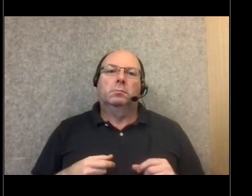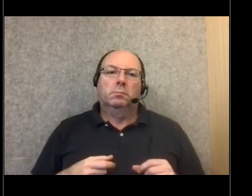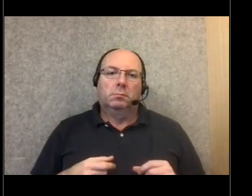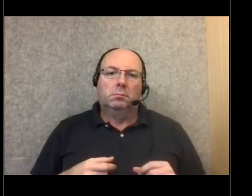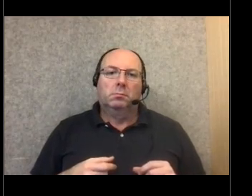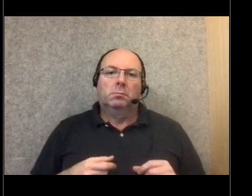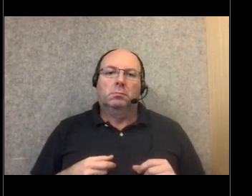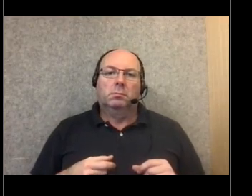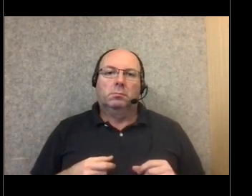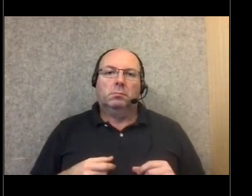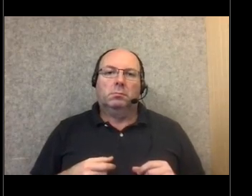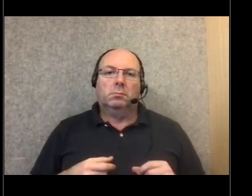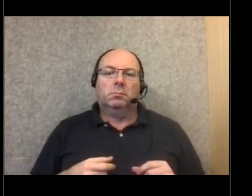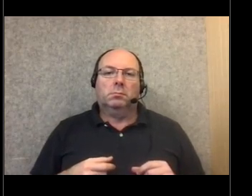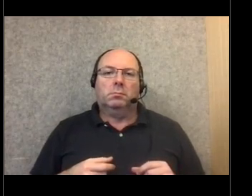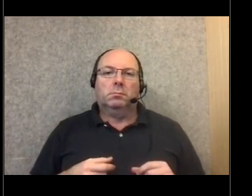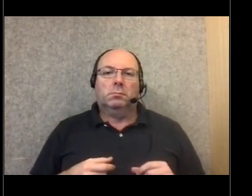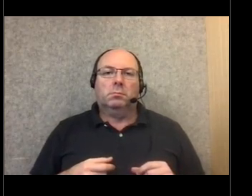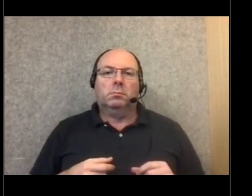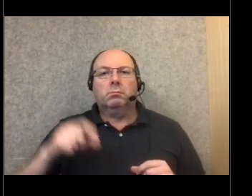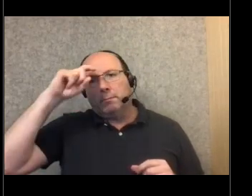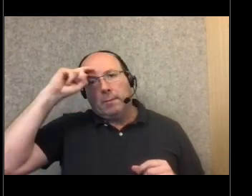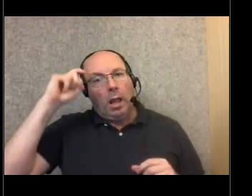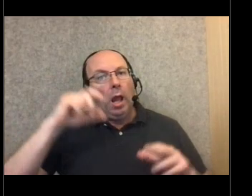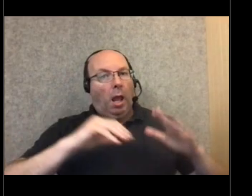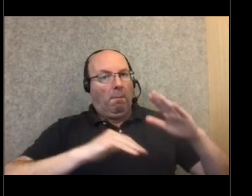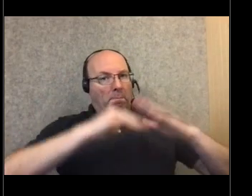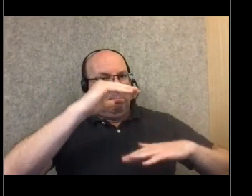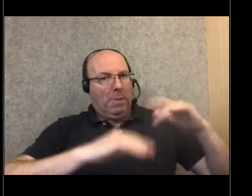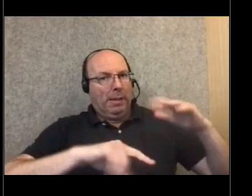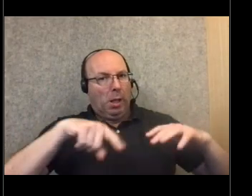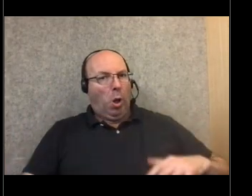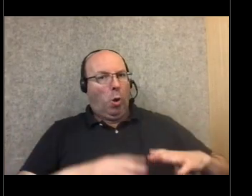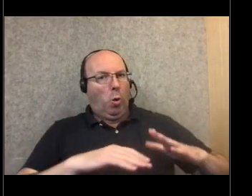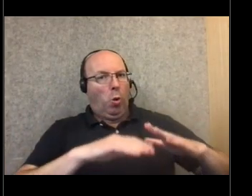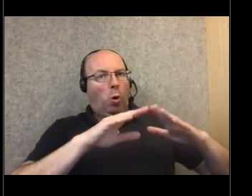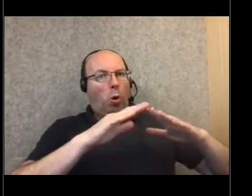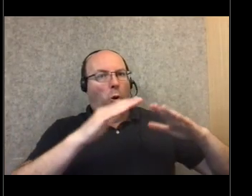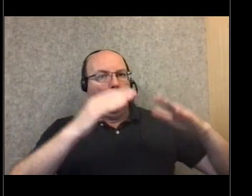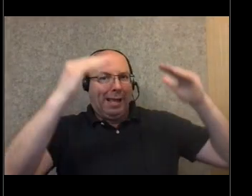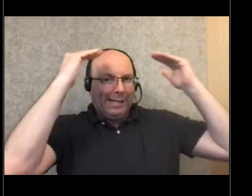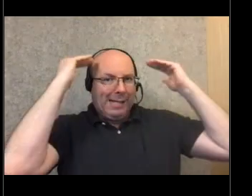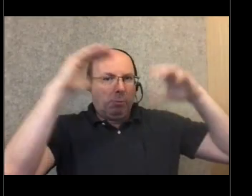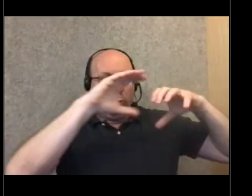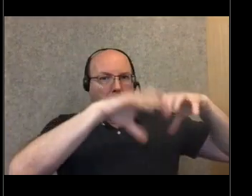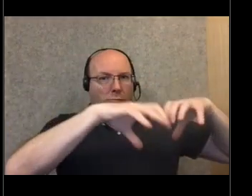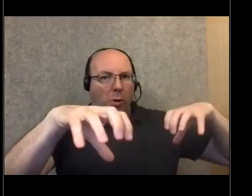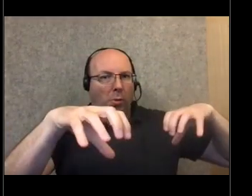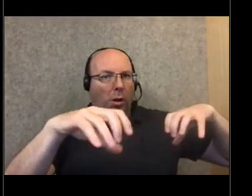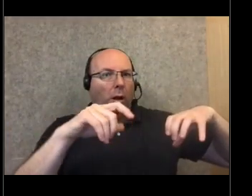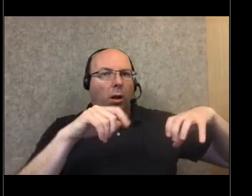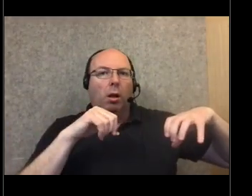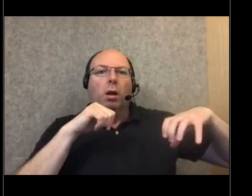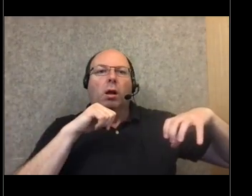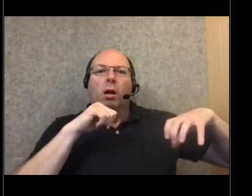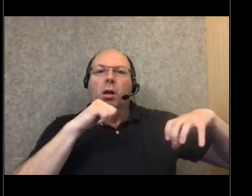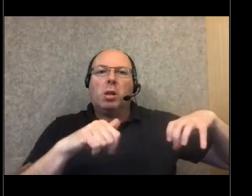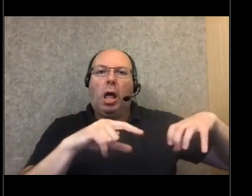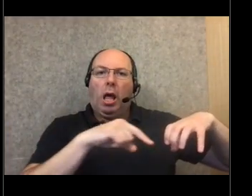buildings containing only covered dwelling units unless the route is also part of a